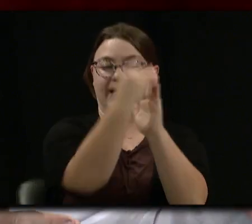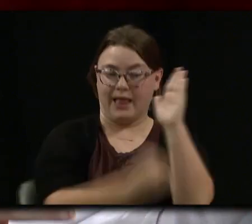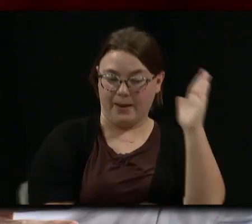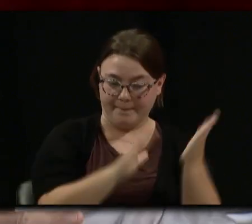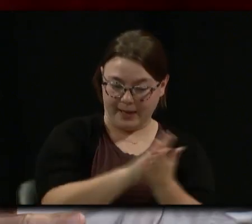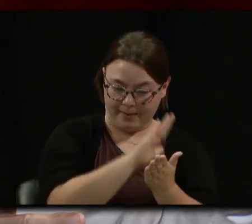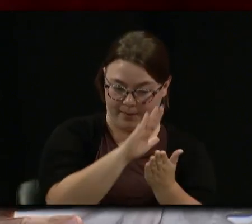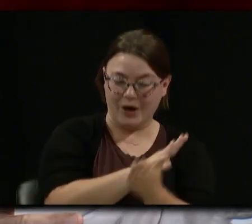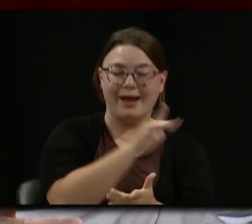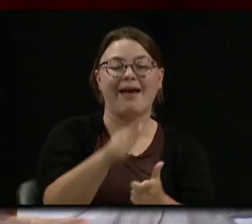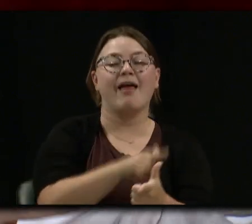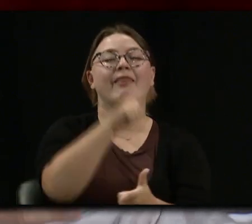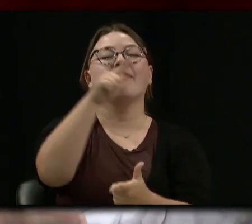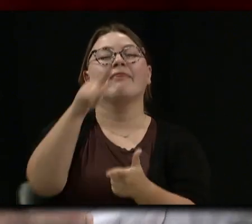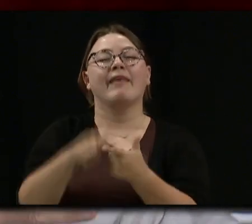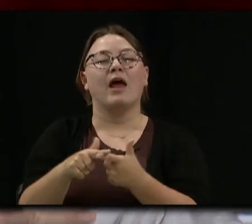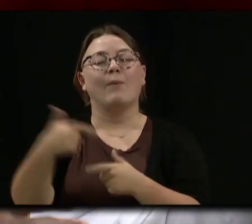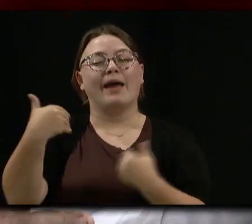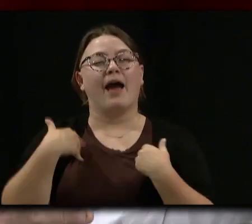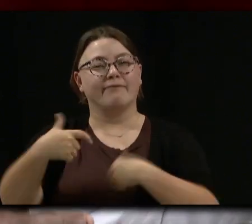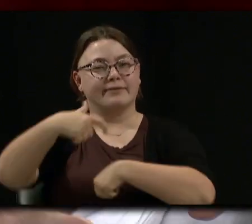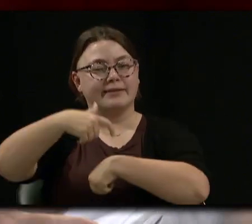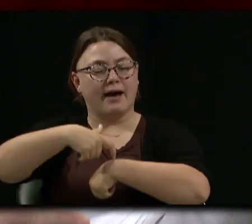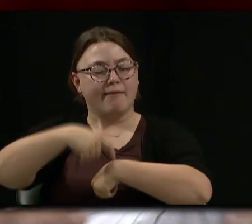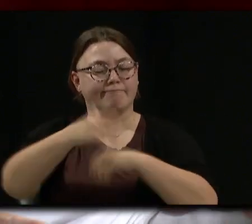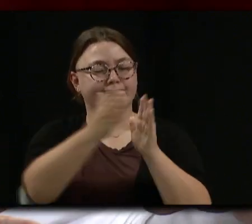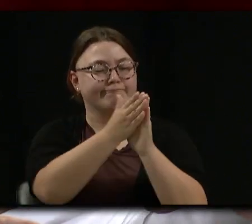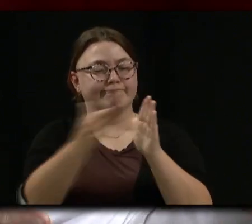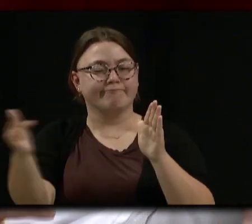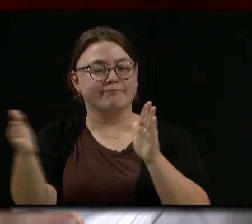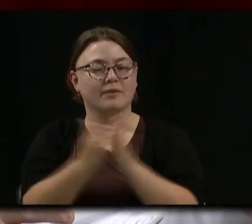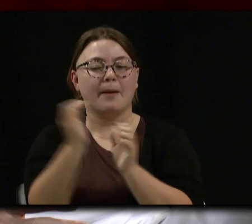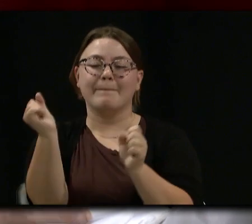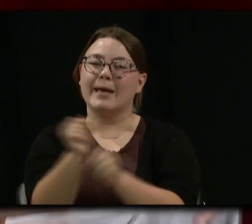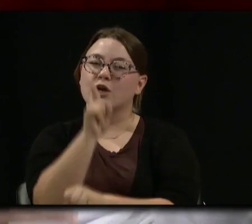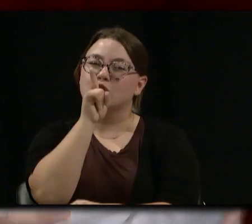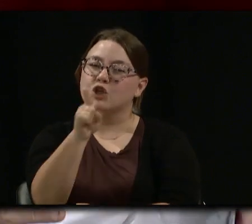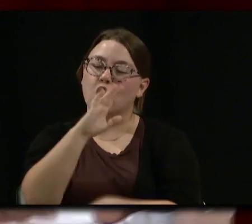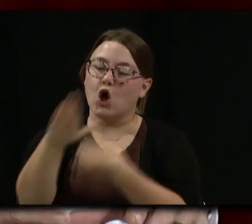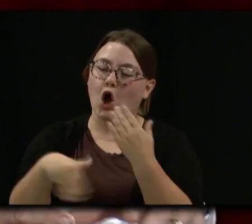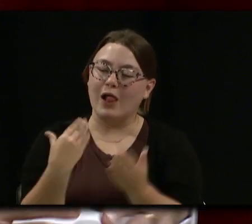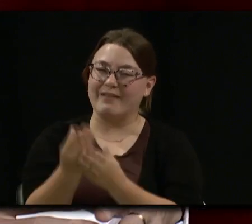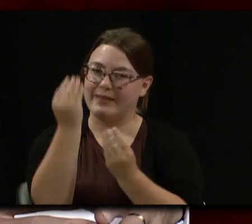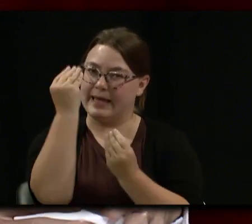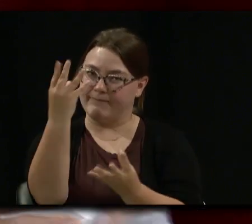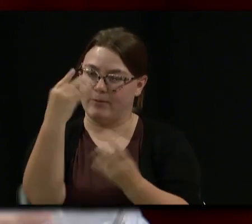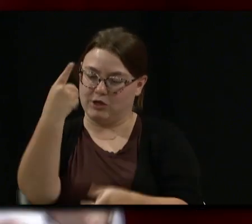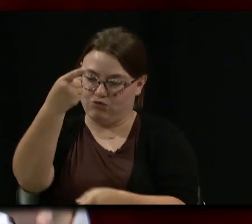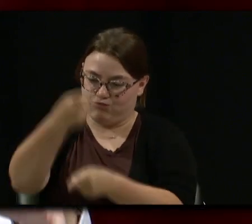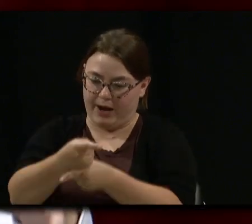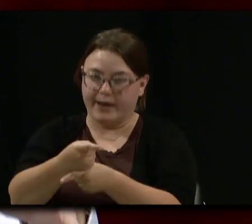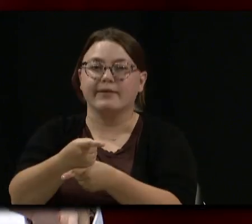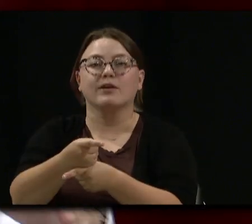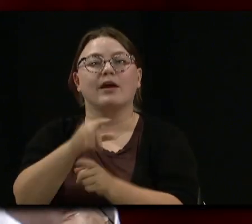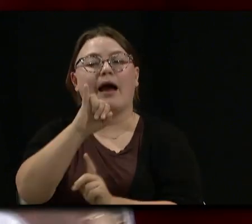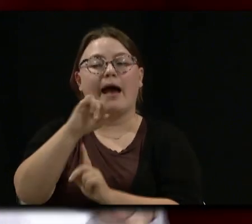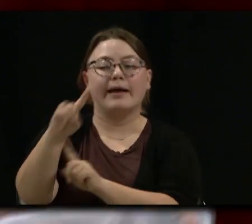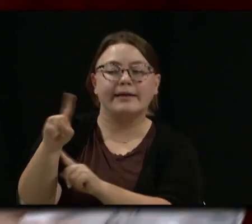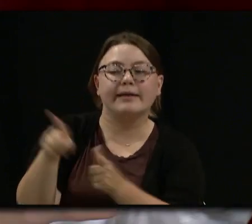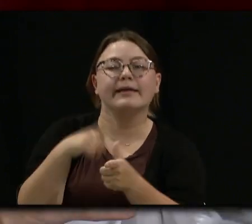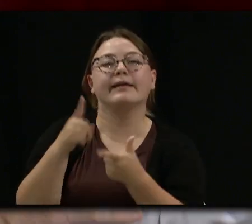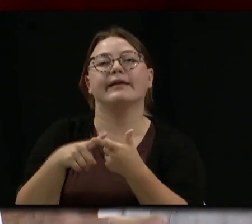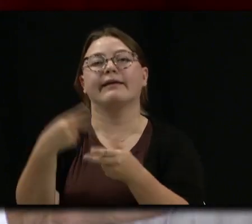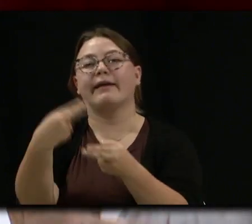confirm that you can provide the valid identification required in order to count that vote. So it's, in a sense,